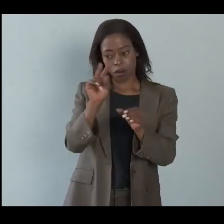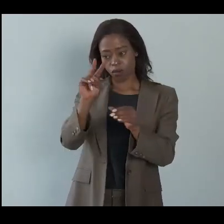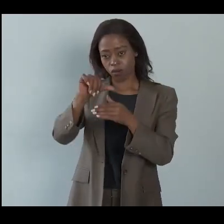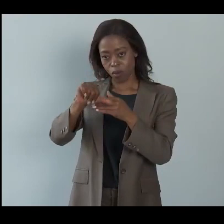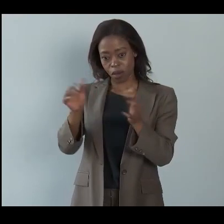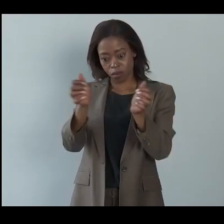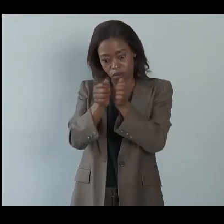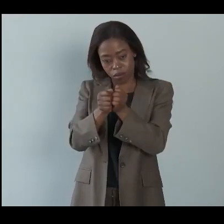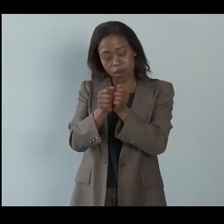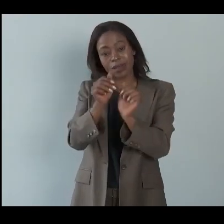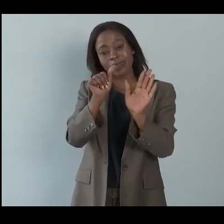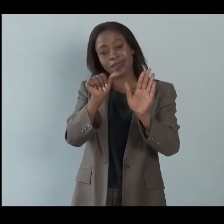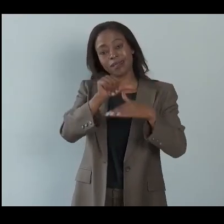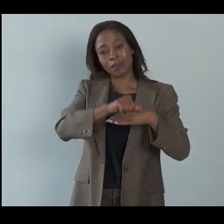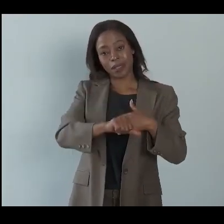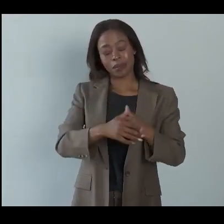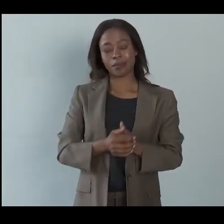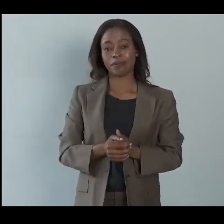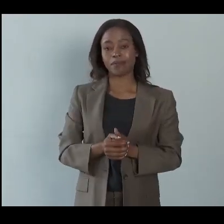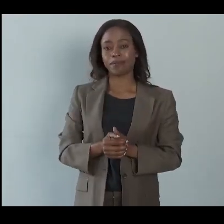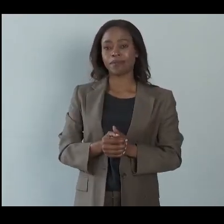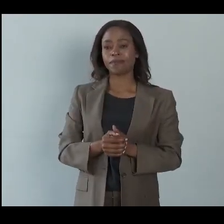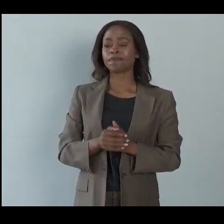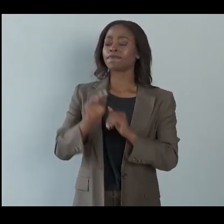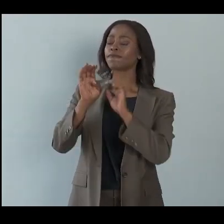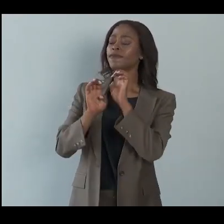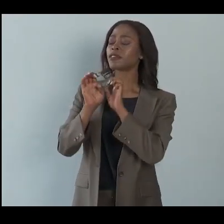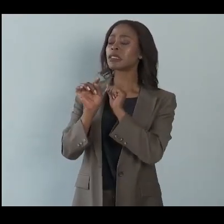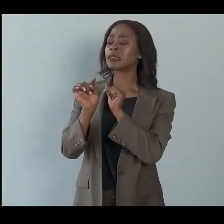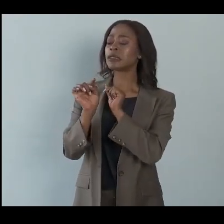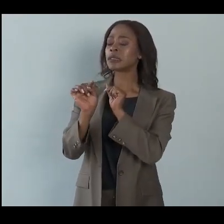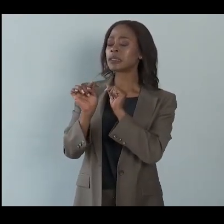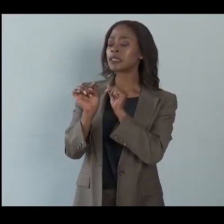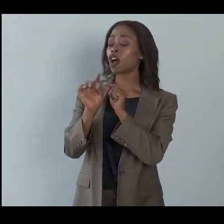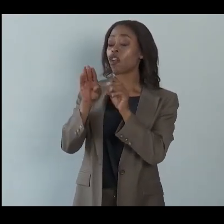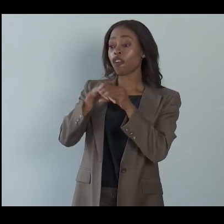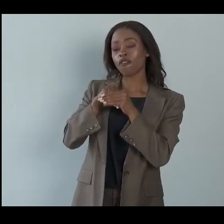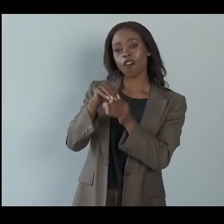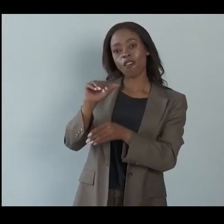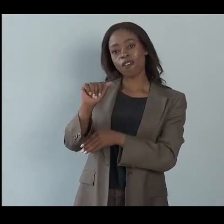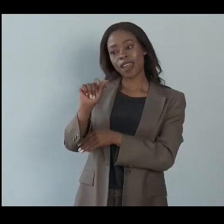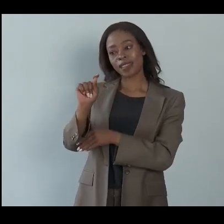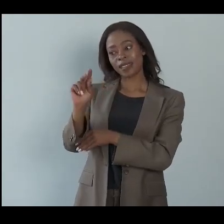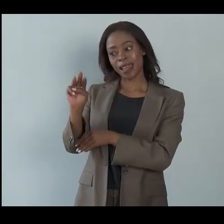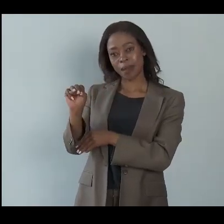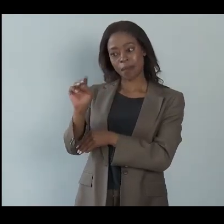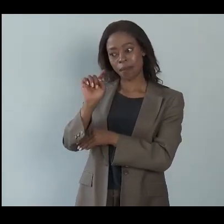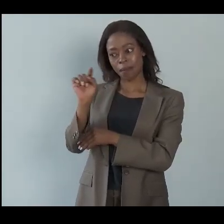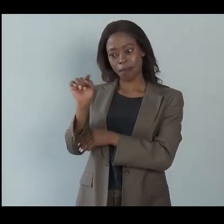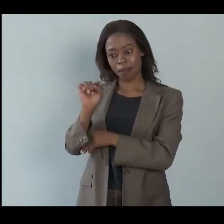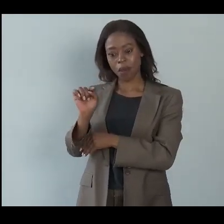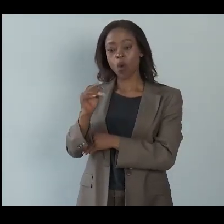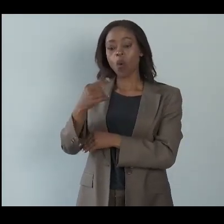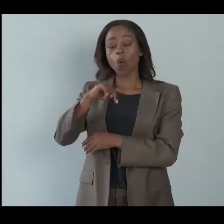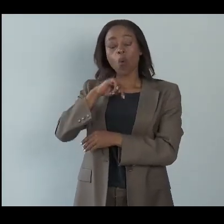comparison. Looking at our continuing operations, excluding the ATM business, I'm pleased to report 11% revenue growth for